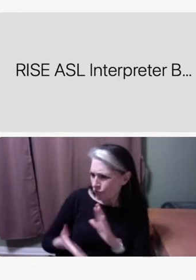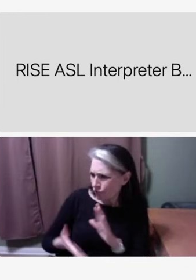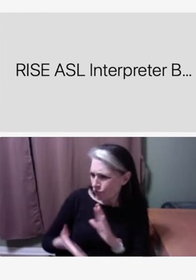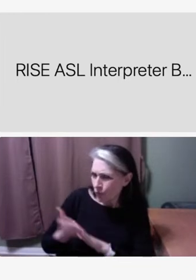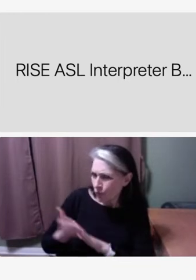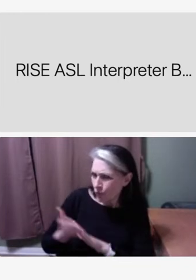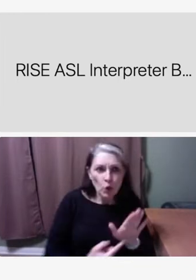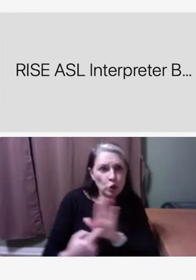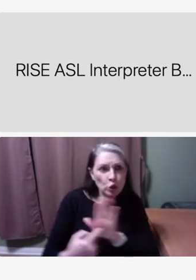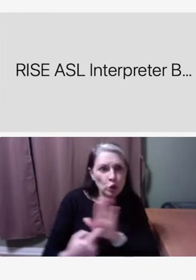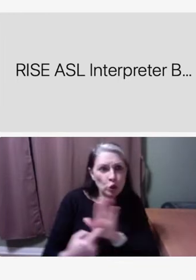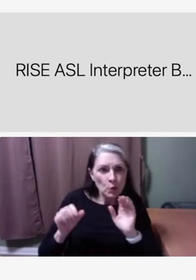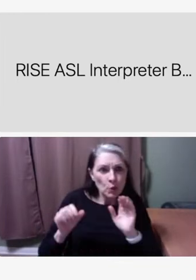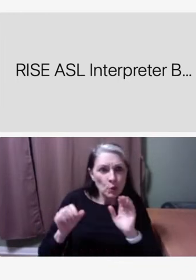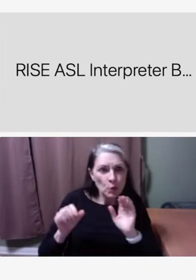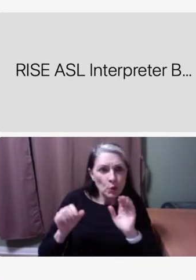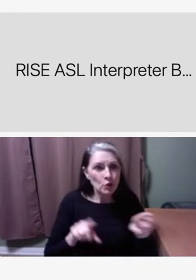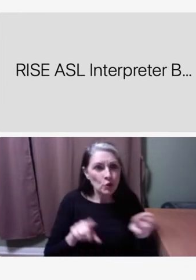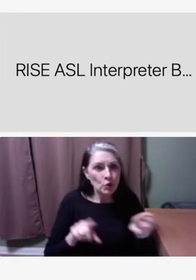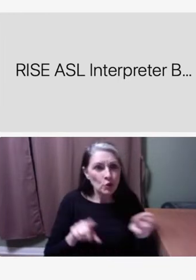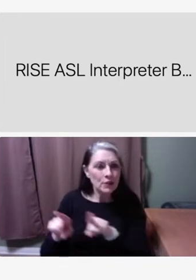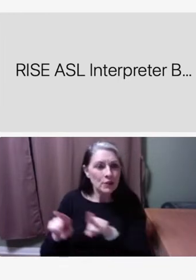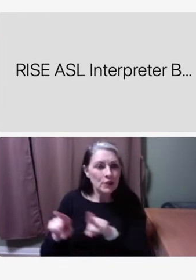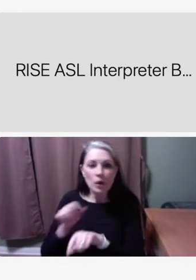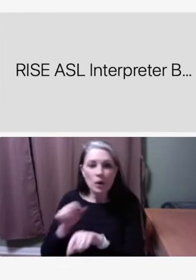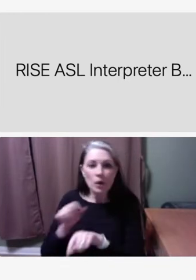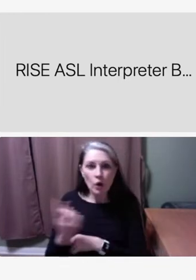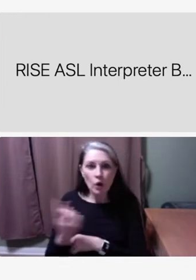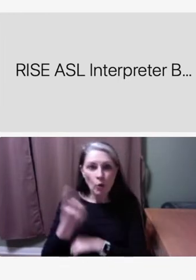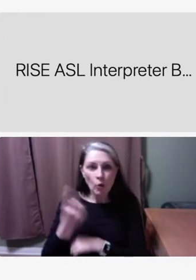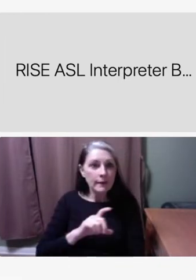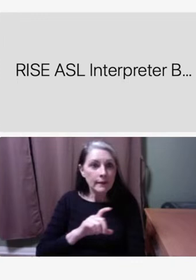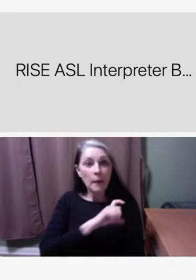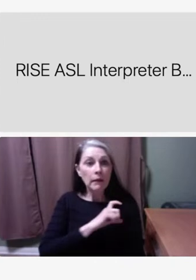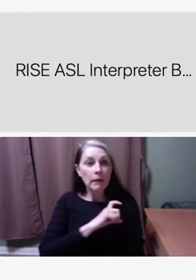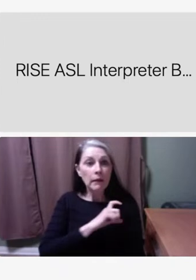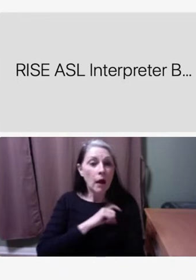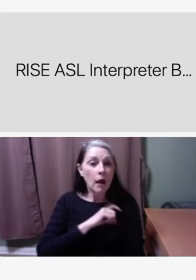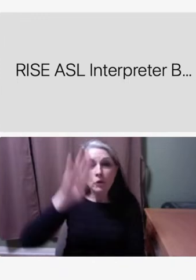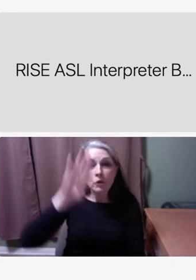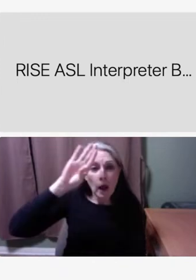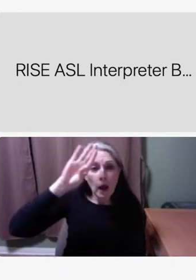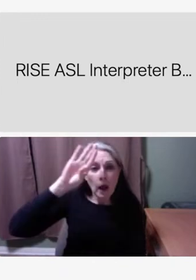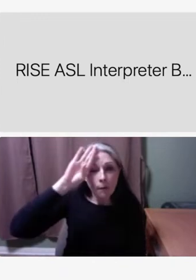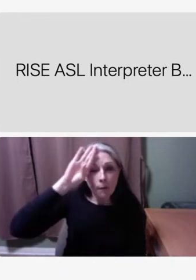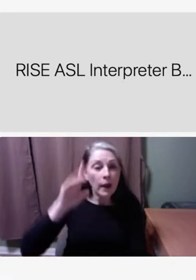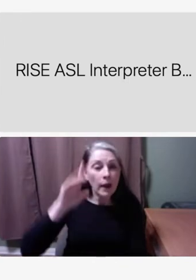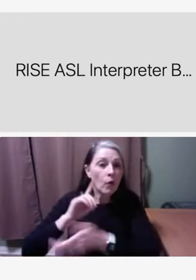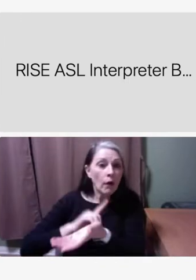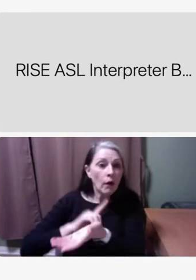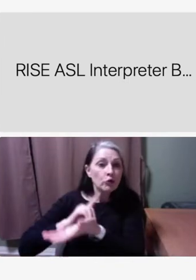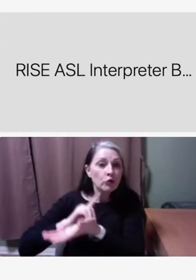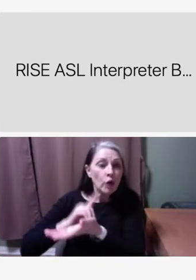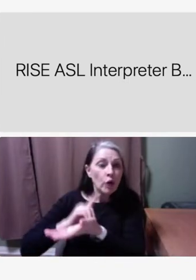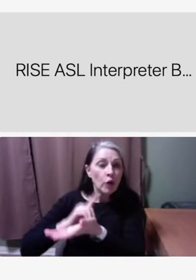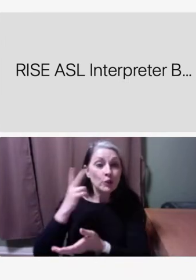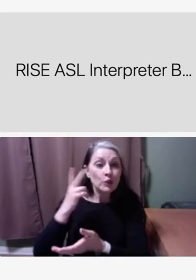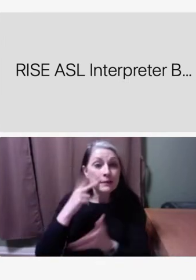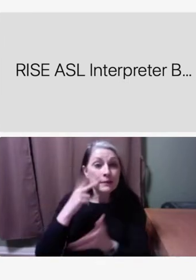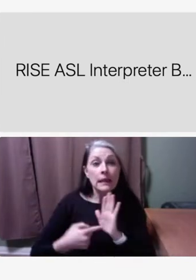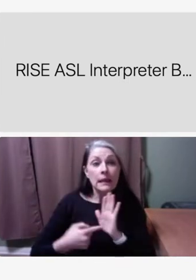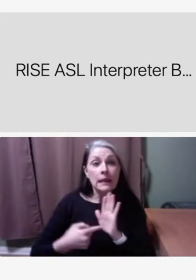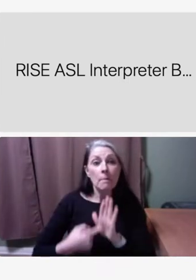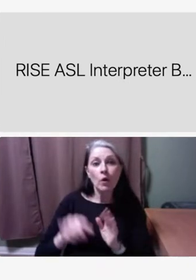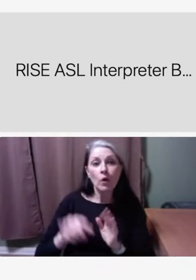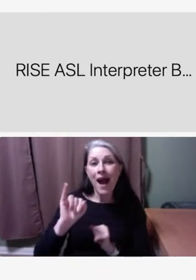well. It's not just a police officer, a fireman, or a doctor. They need to see and model what an IT person, and like we said, we